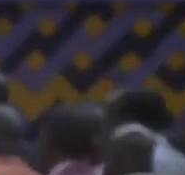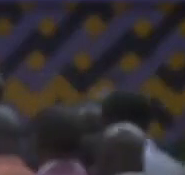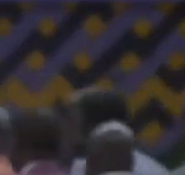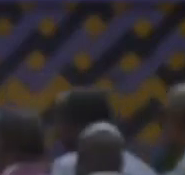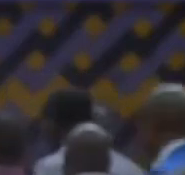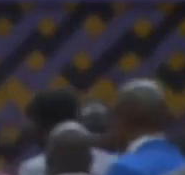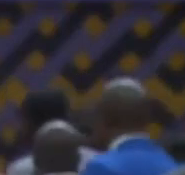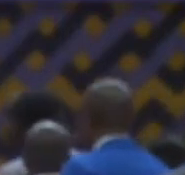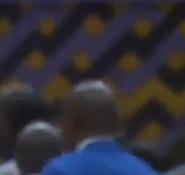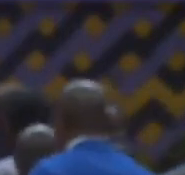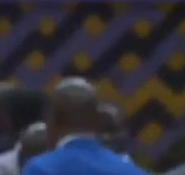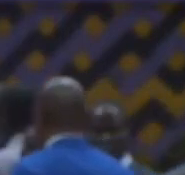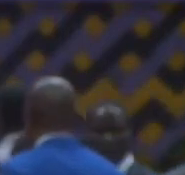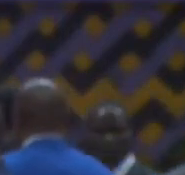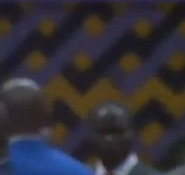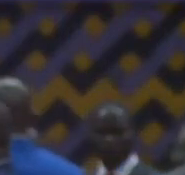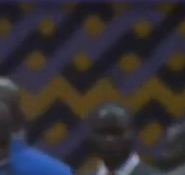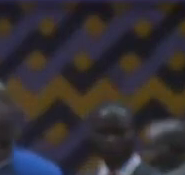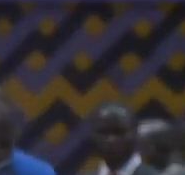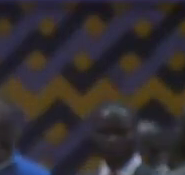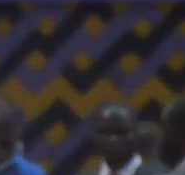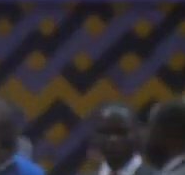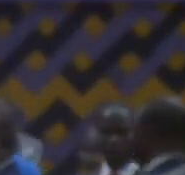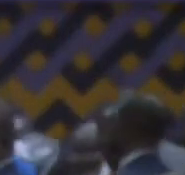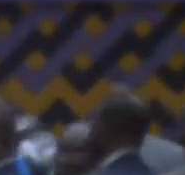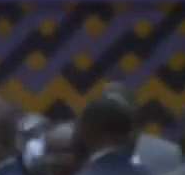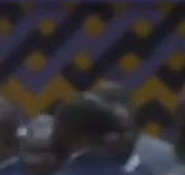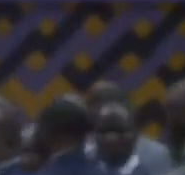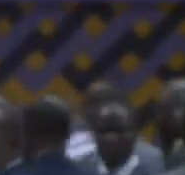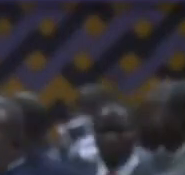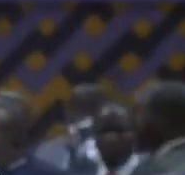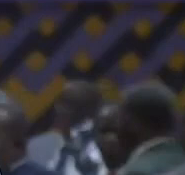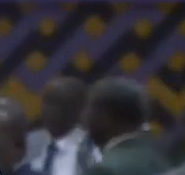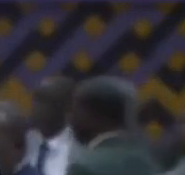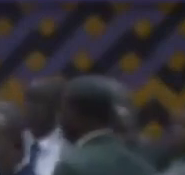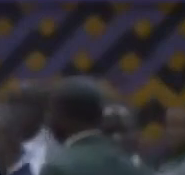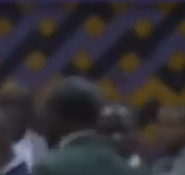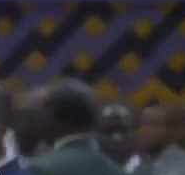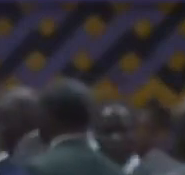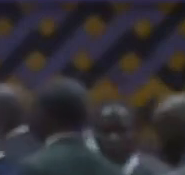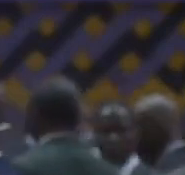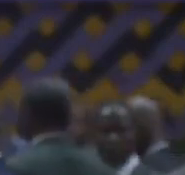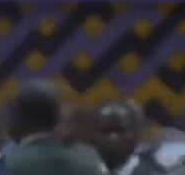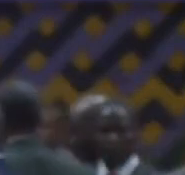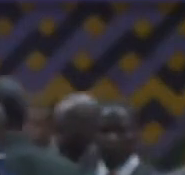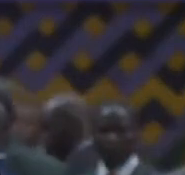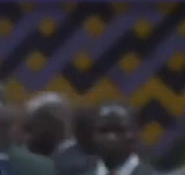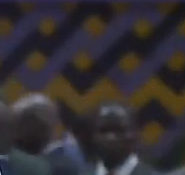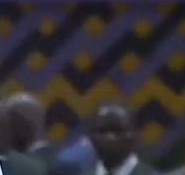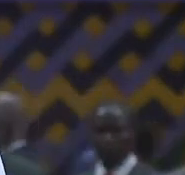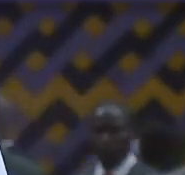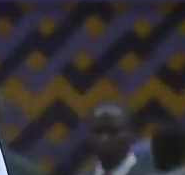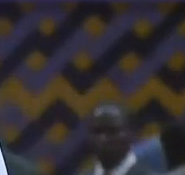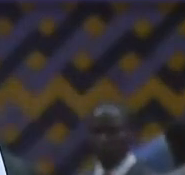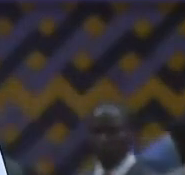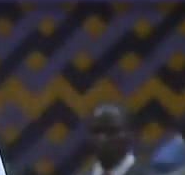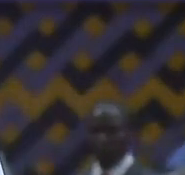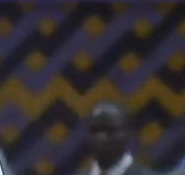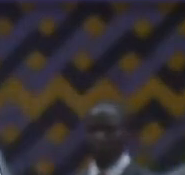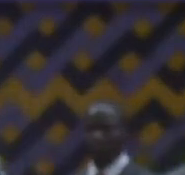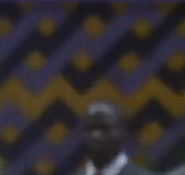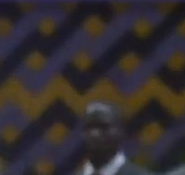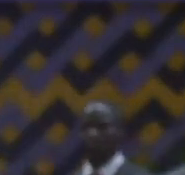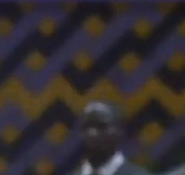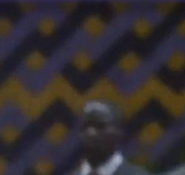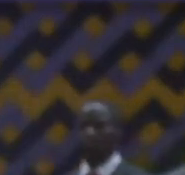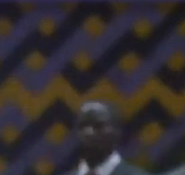anyway, you know where you are going to stand. So, pastors, please, let's get ready for the laying on